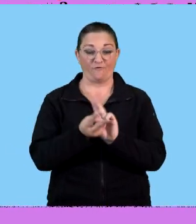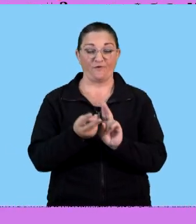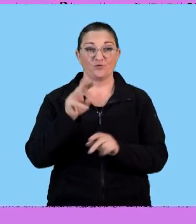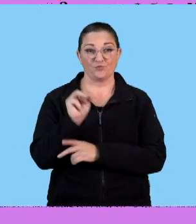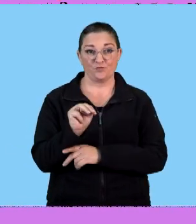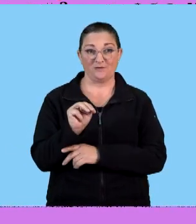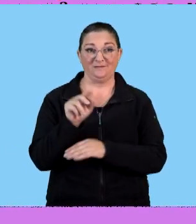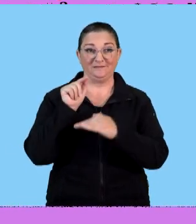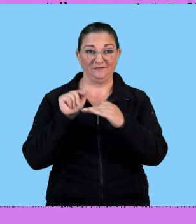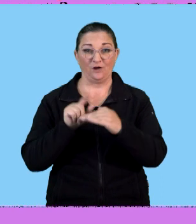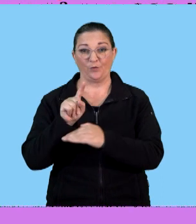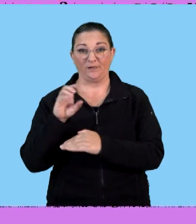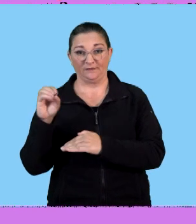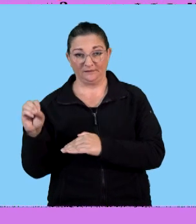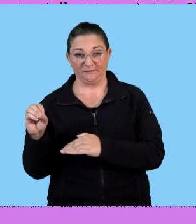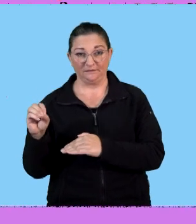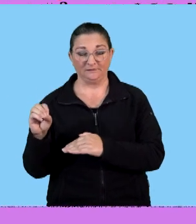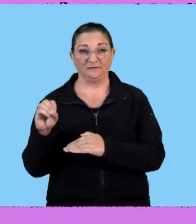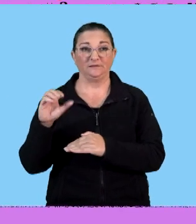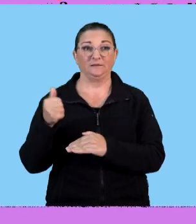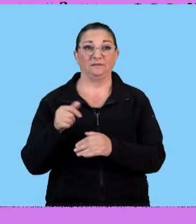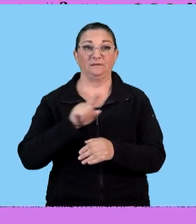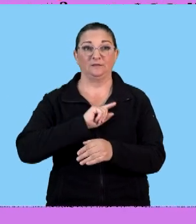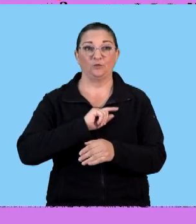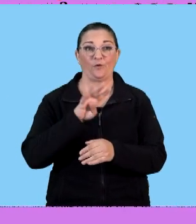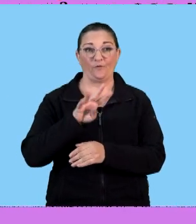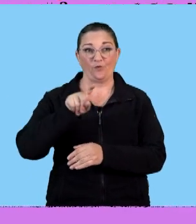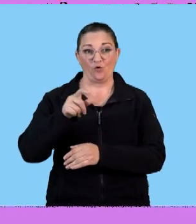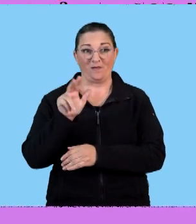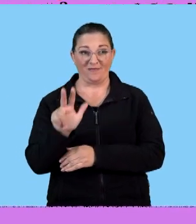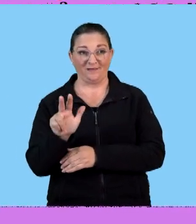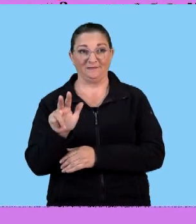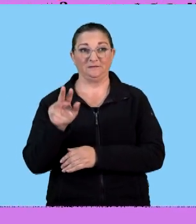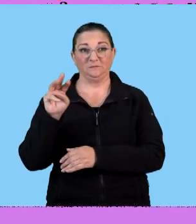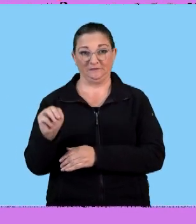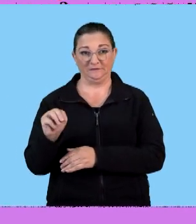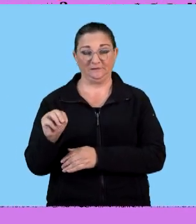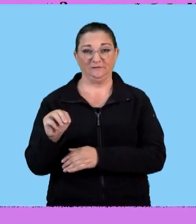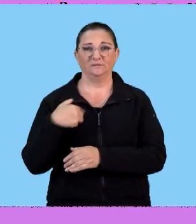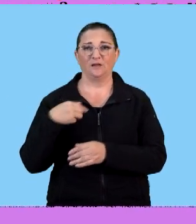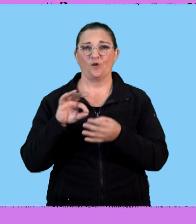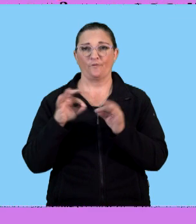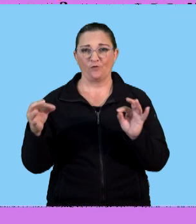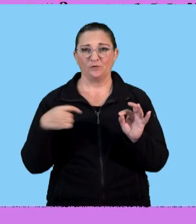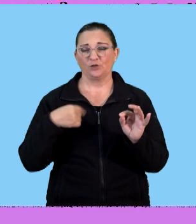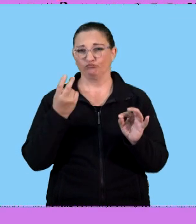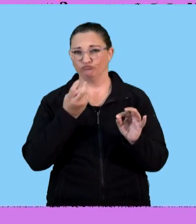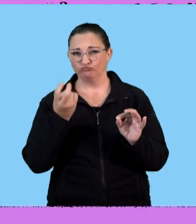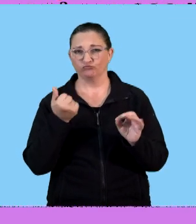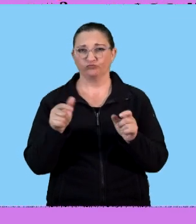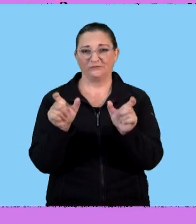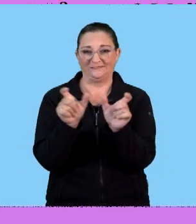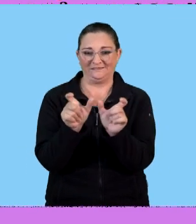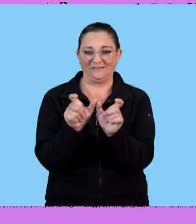meters by dividing it with 100. Ended with 4,8 meters. Then in my formula, I was looking for the